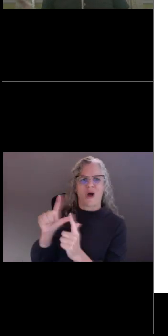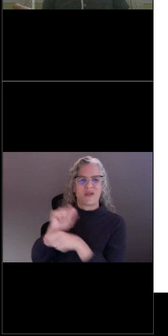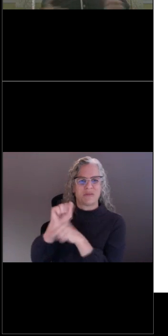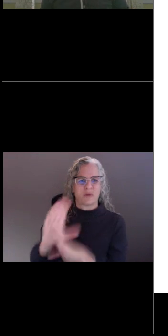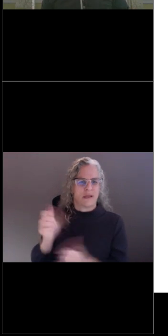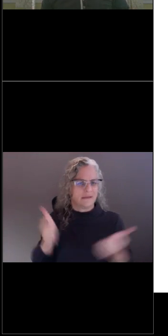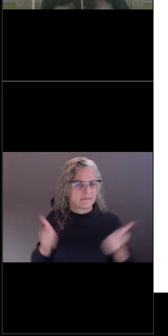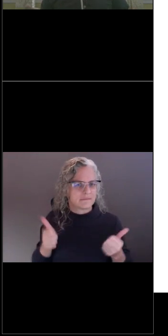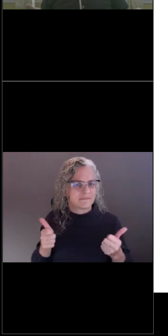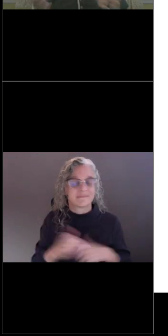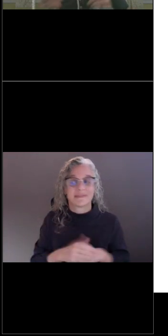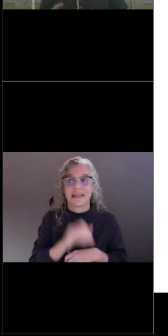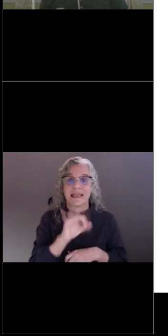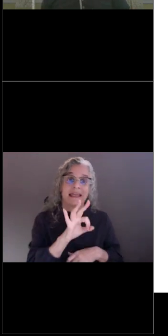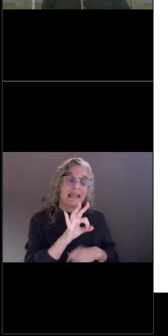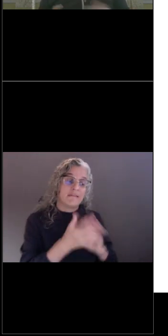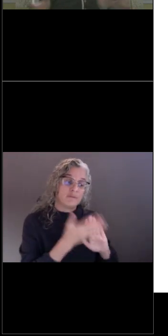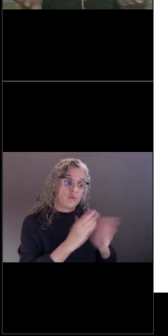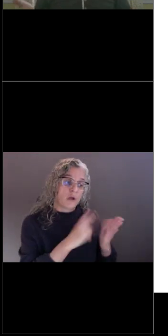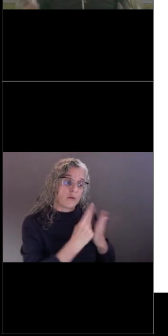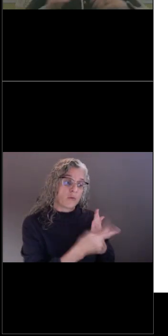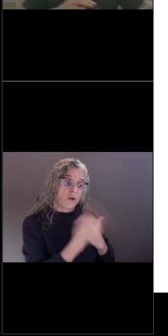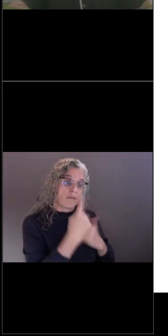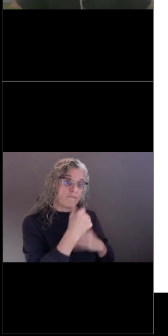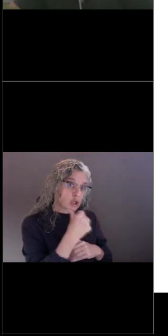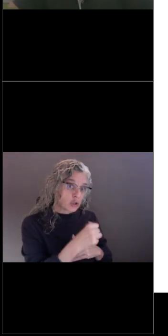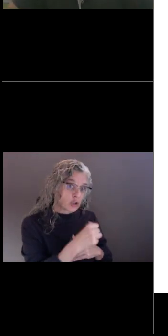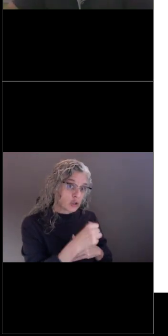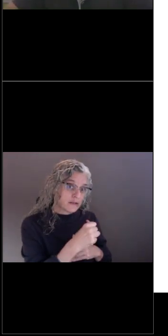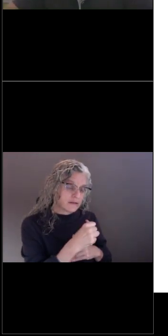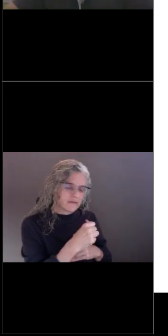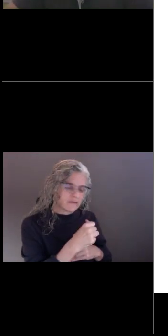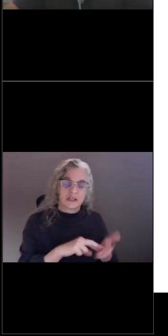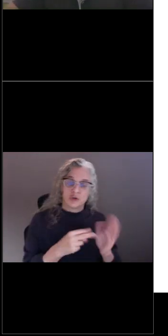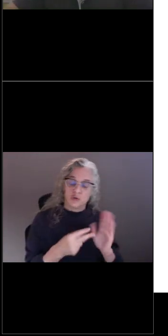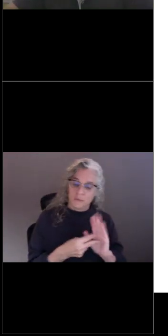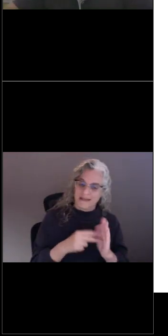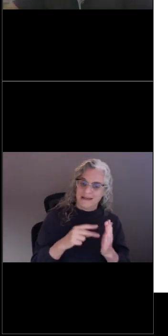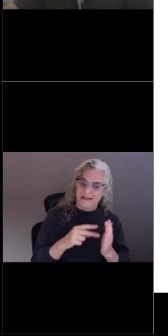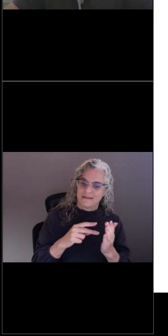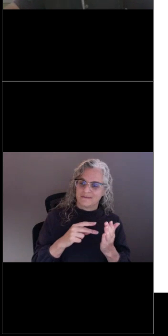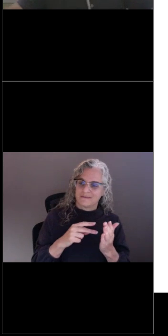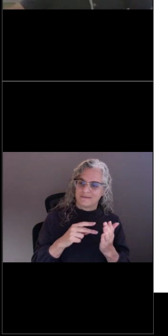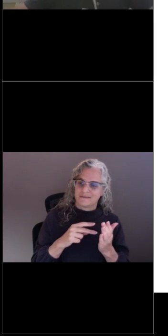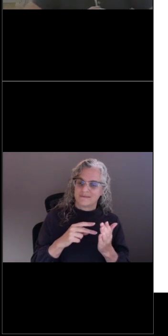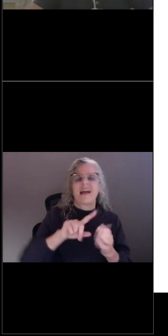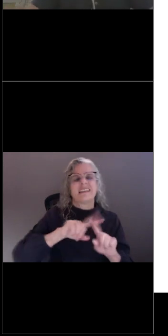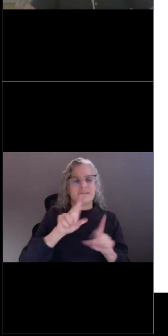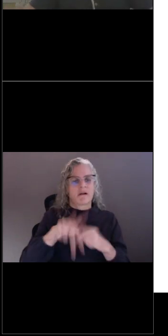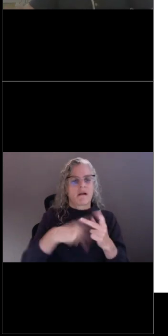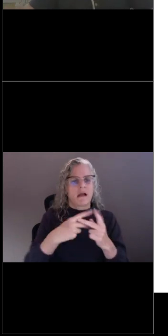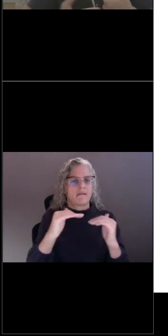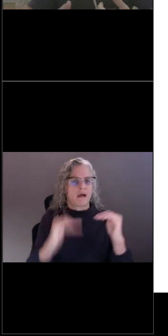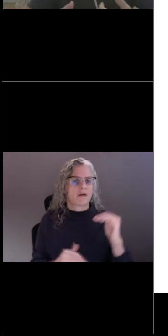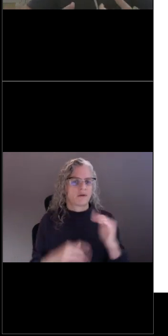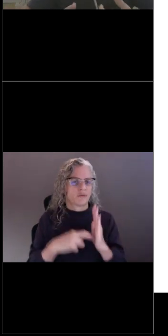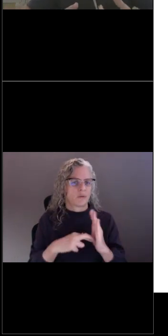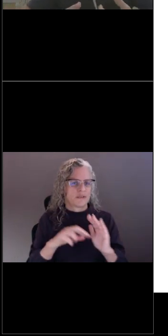for girls, do you really mean girls, or do you mean some other underrepresented group, right?